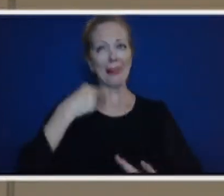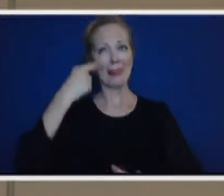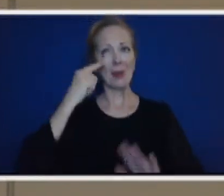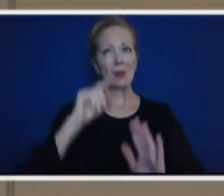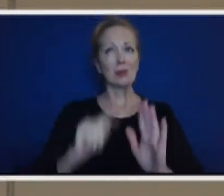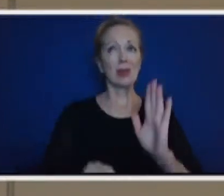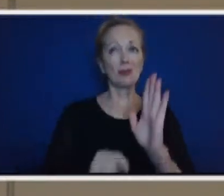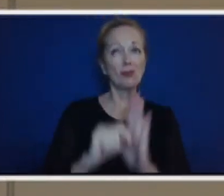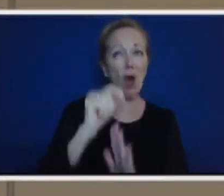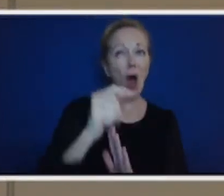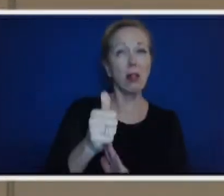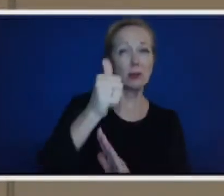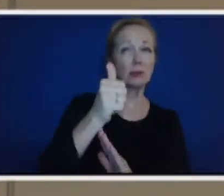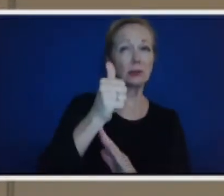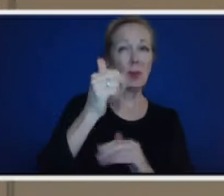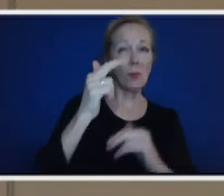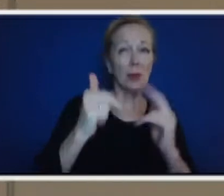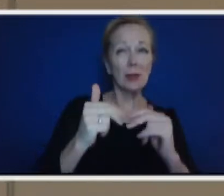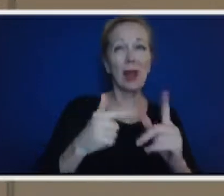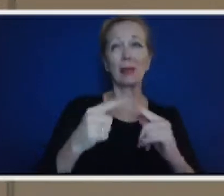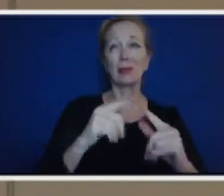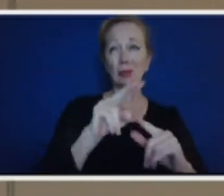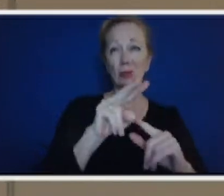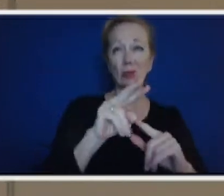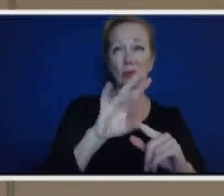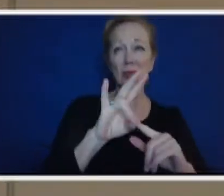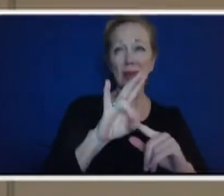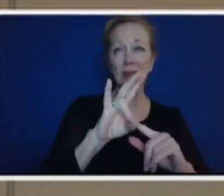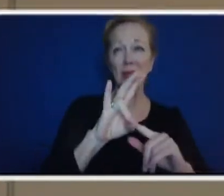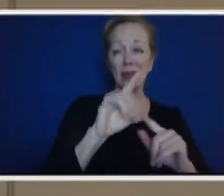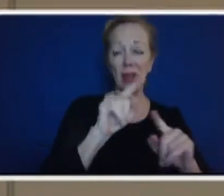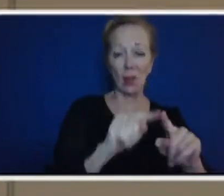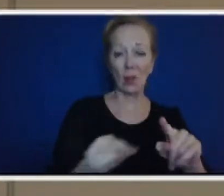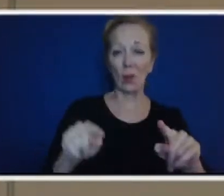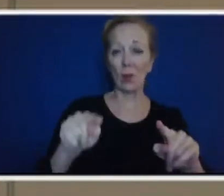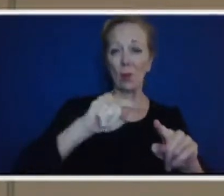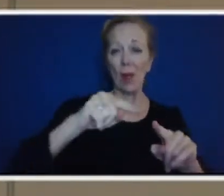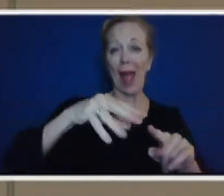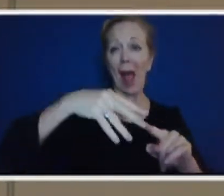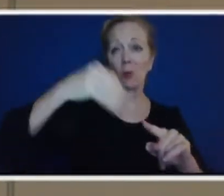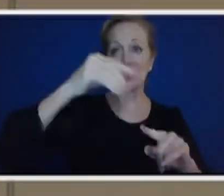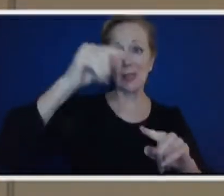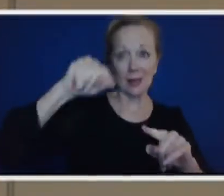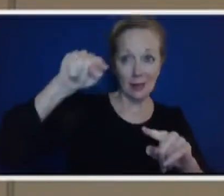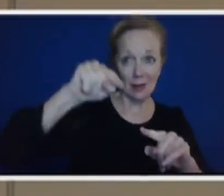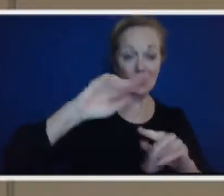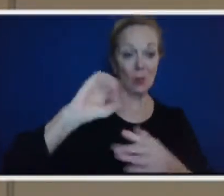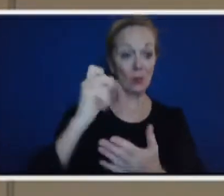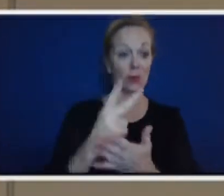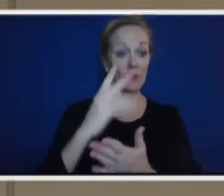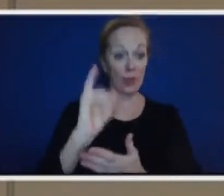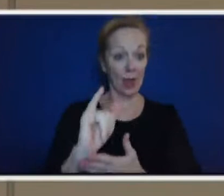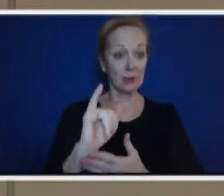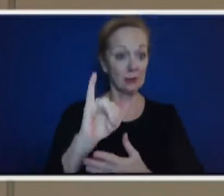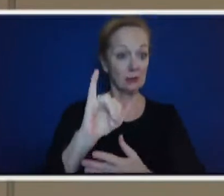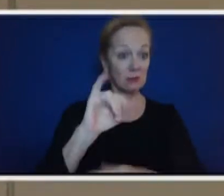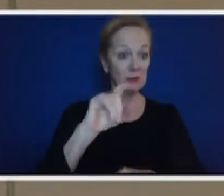of the 277 loop that was approved at that point in time.